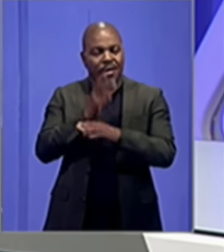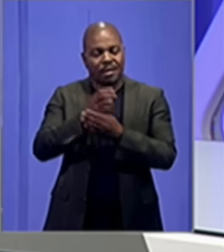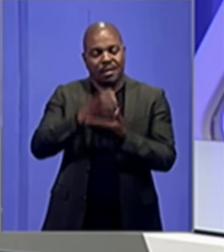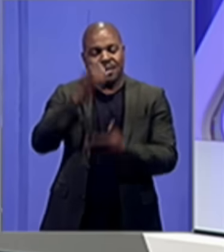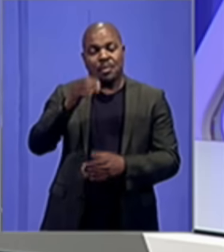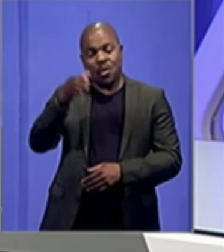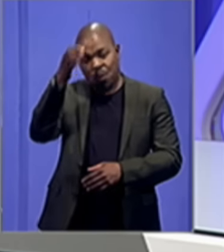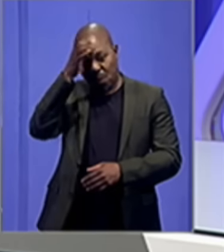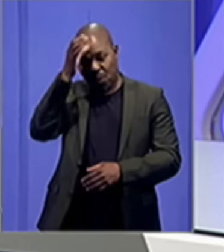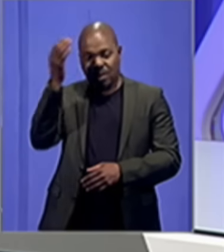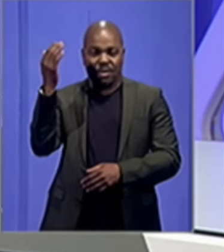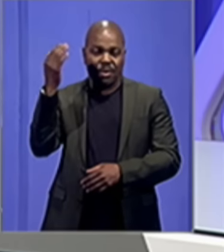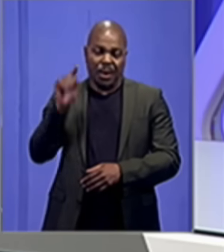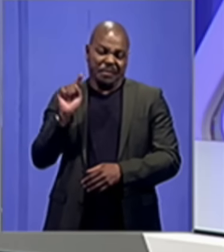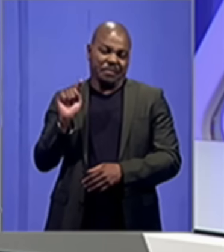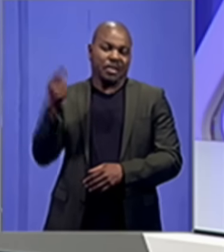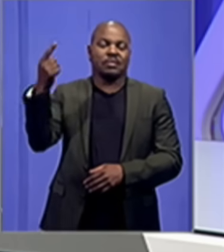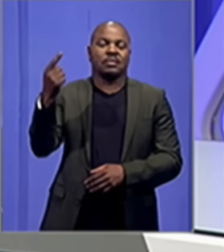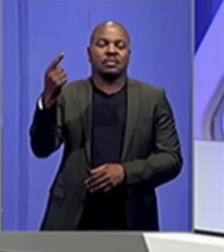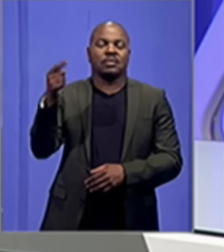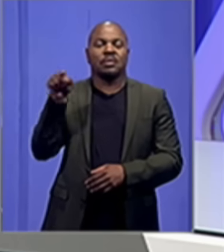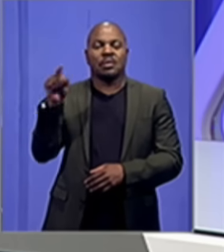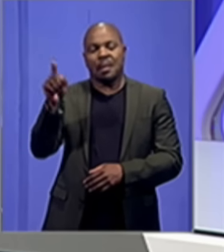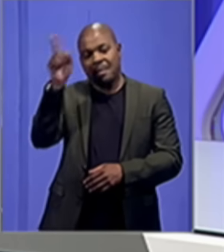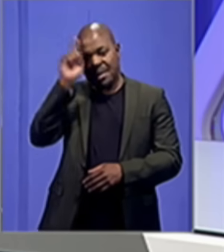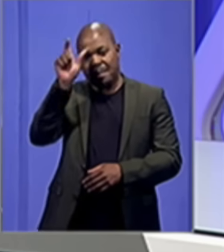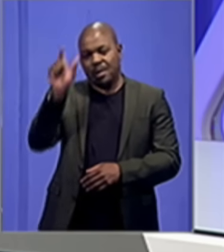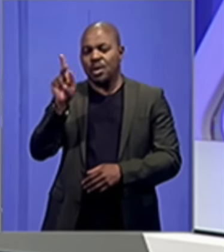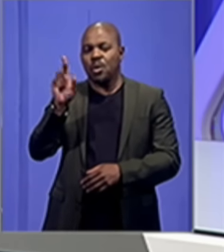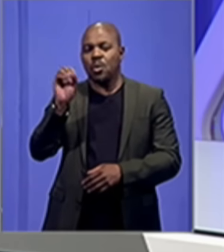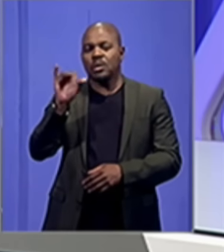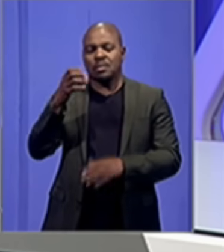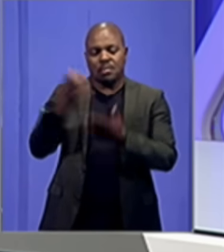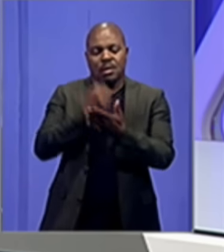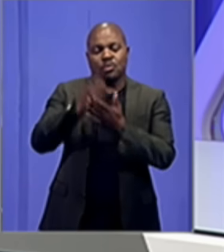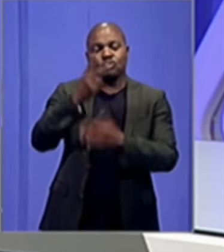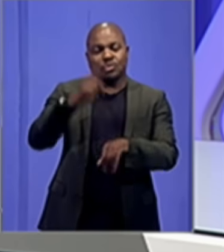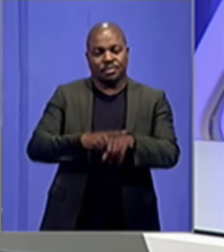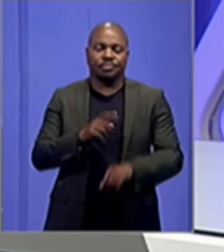e le mokapteni wa pele wa motho e motsho ho hapa mohope ona ka tatelano.